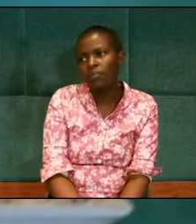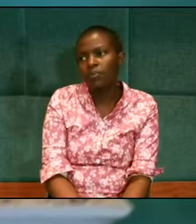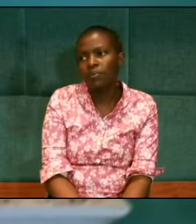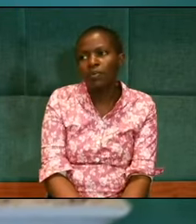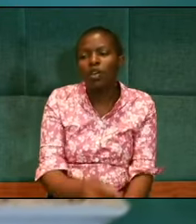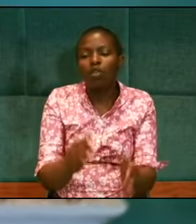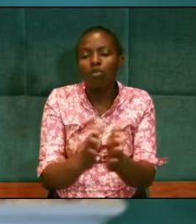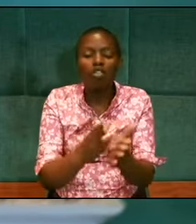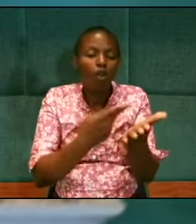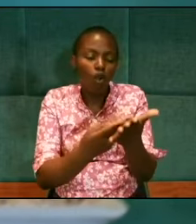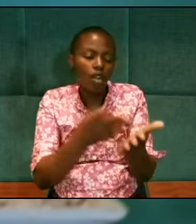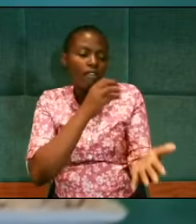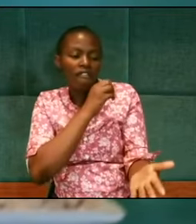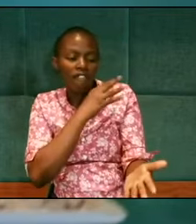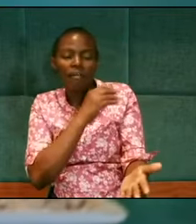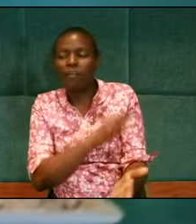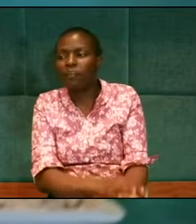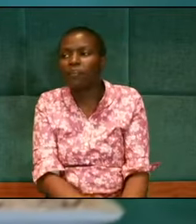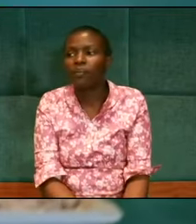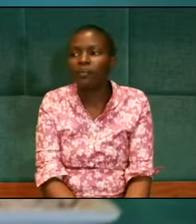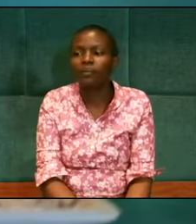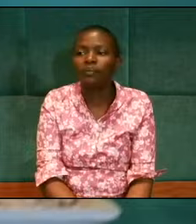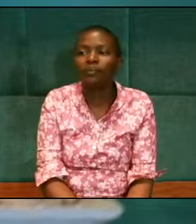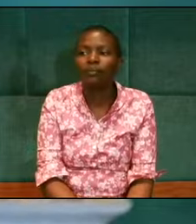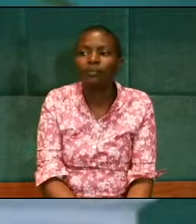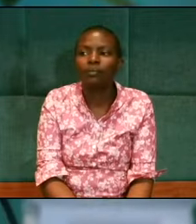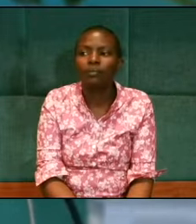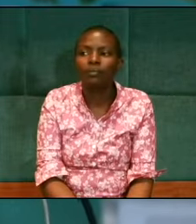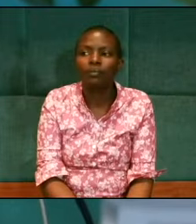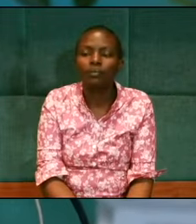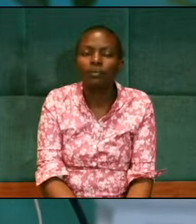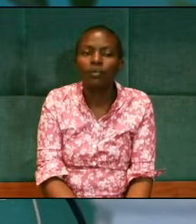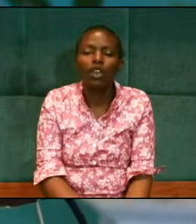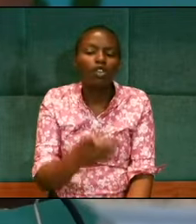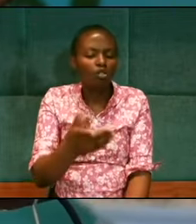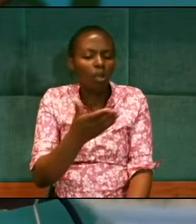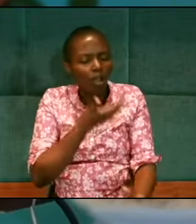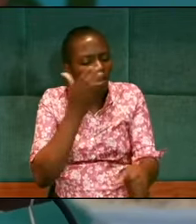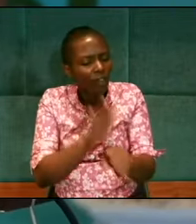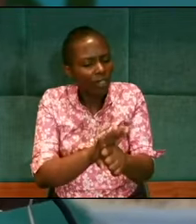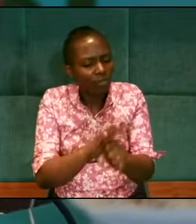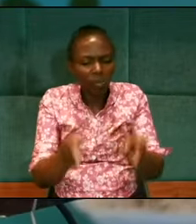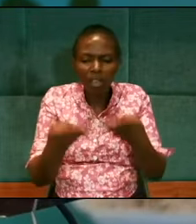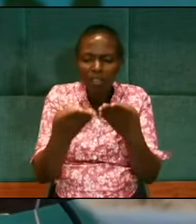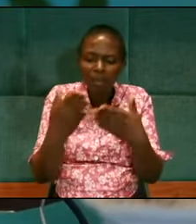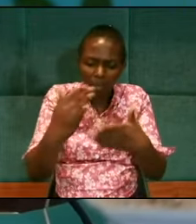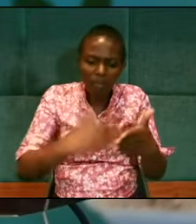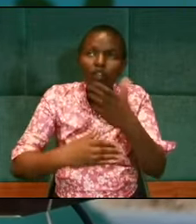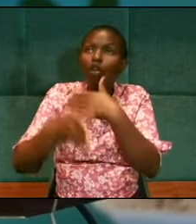with holy fear and trembling. You are covenanting before who? God.